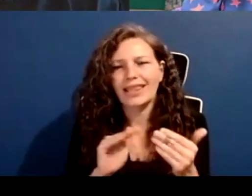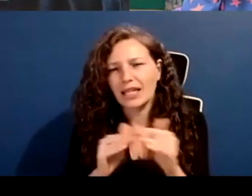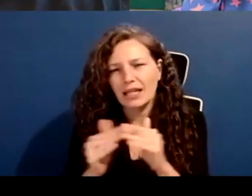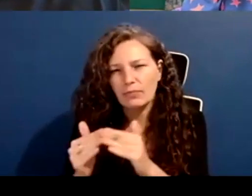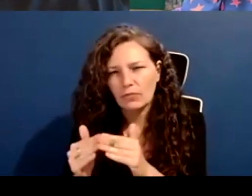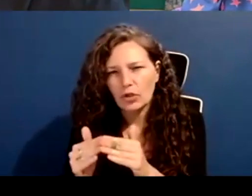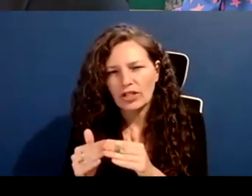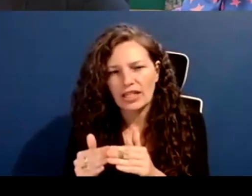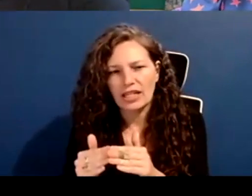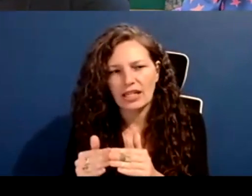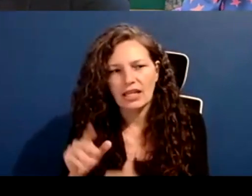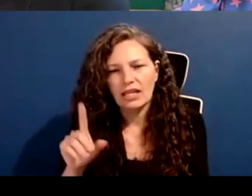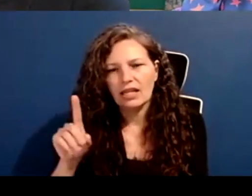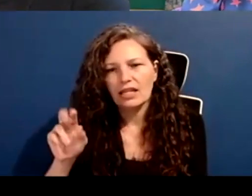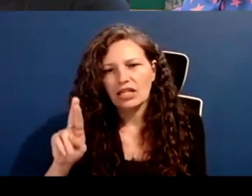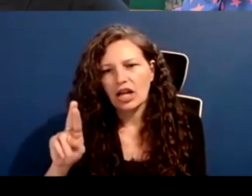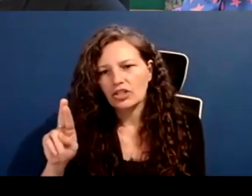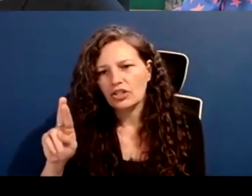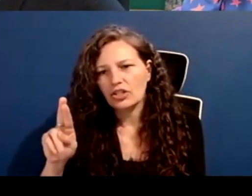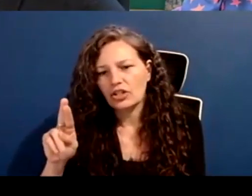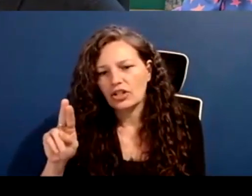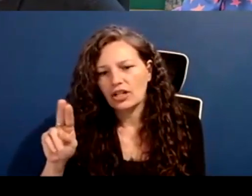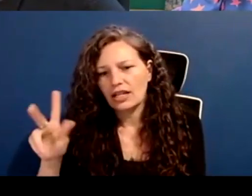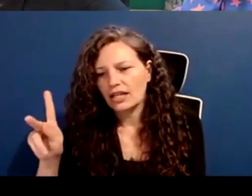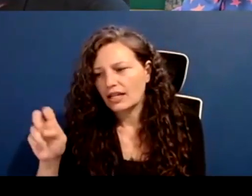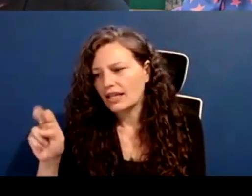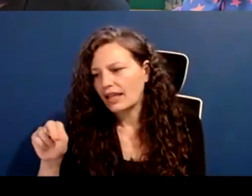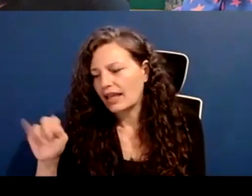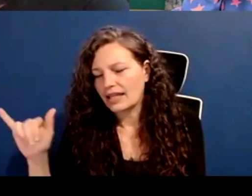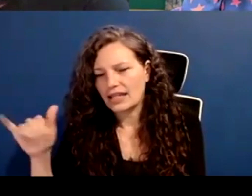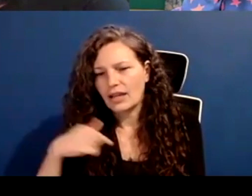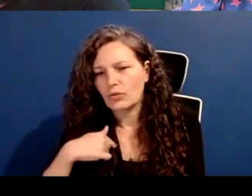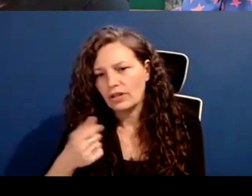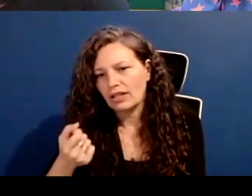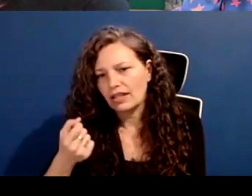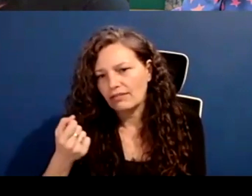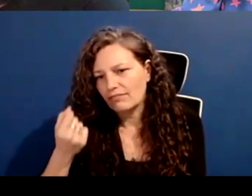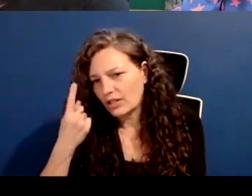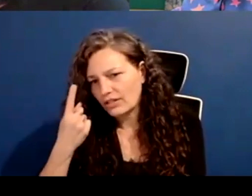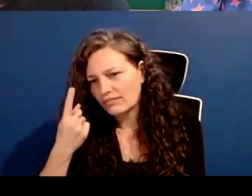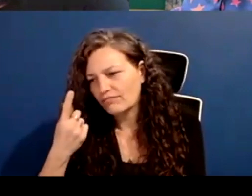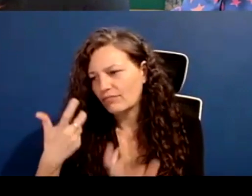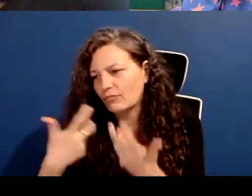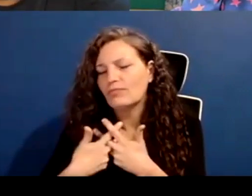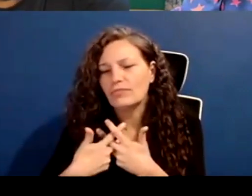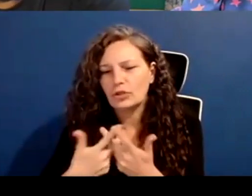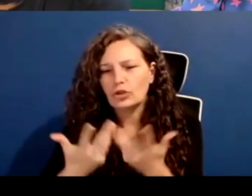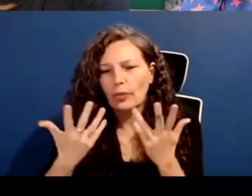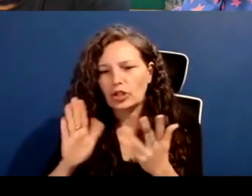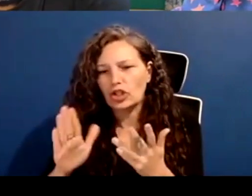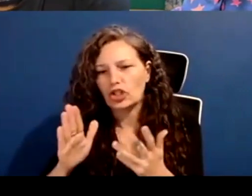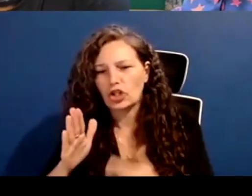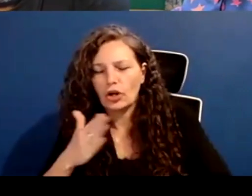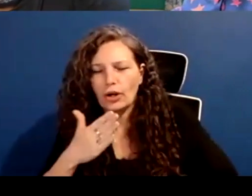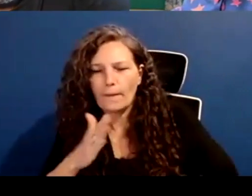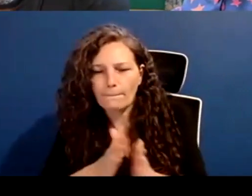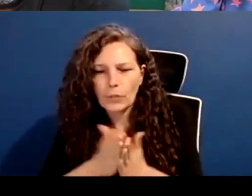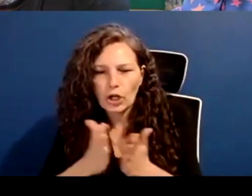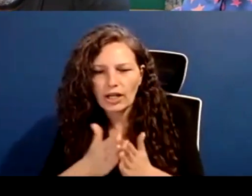Dr. Kenny, I resonated with so much of your book. I really appreciate how you approach this